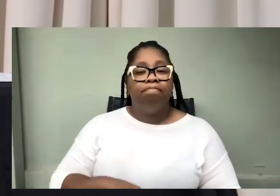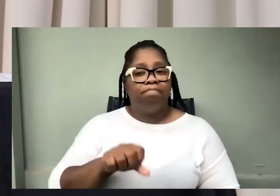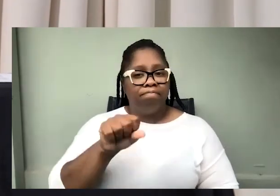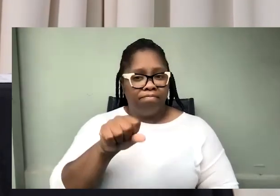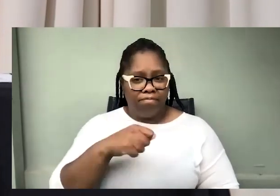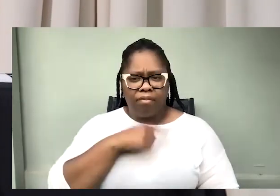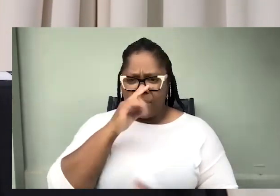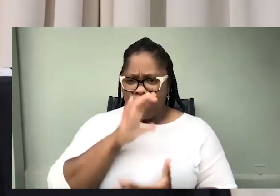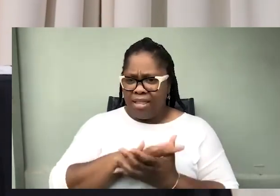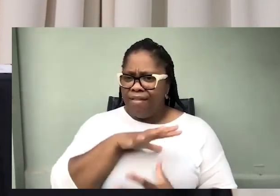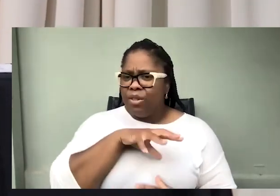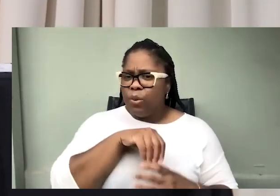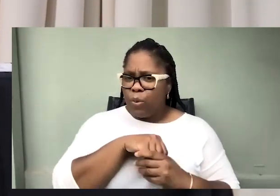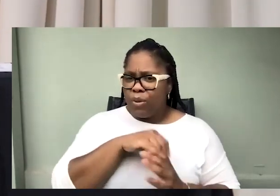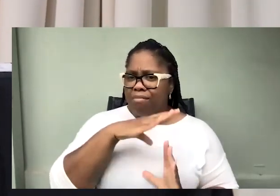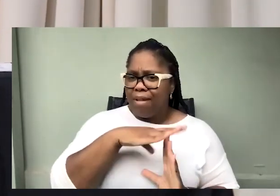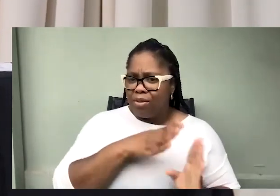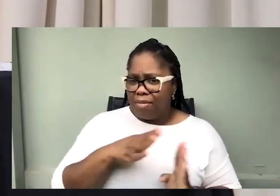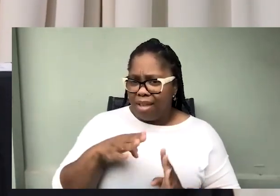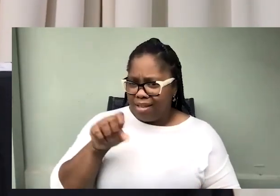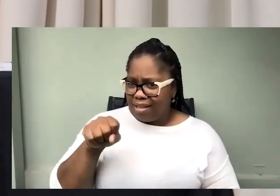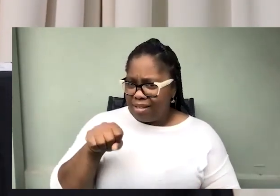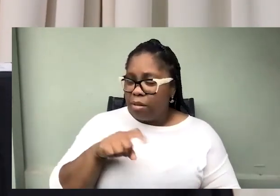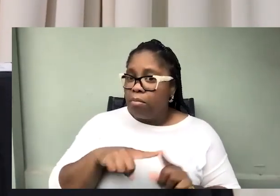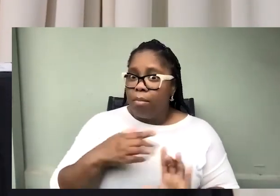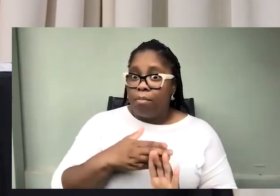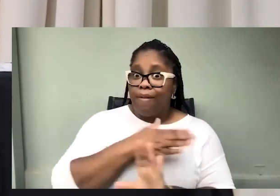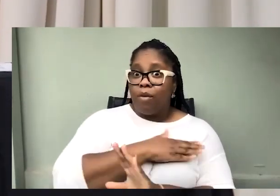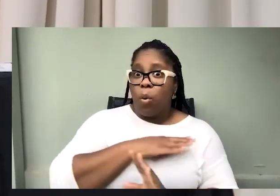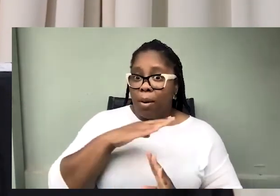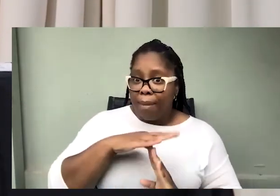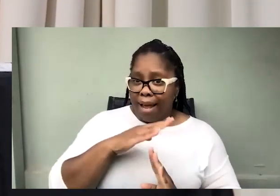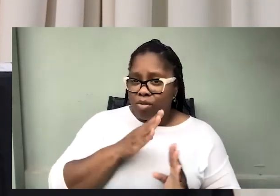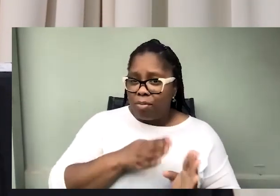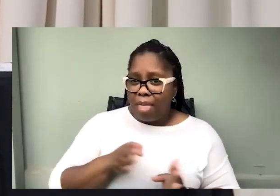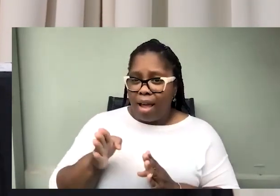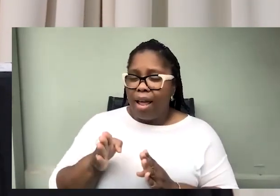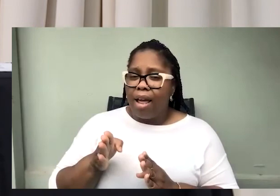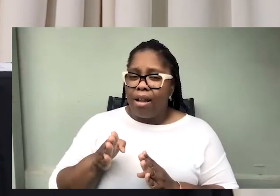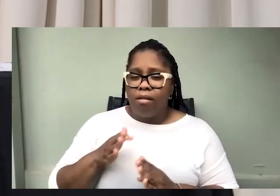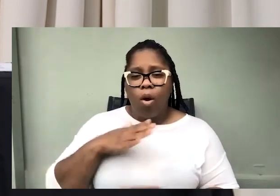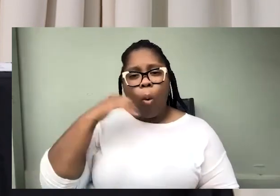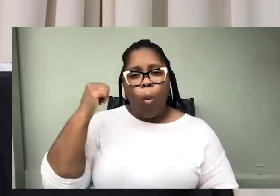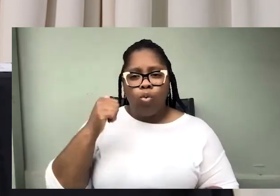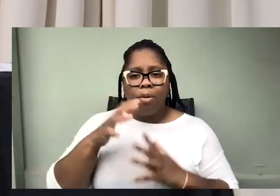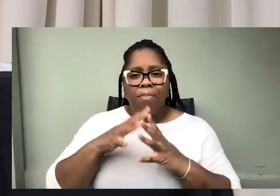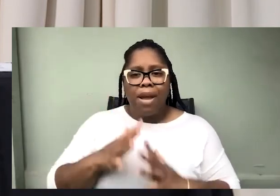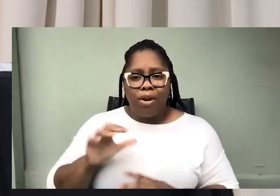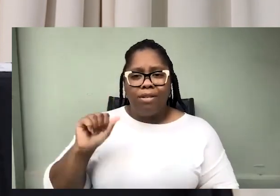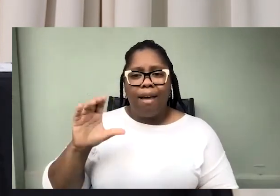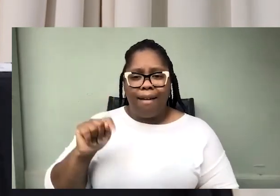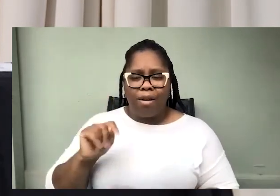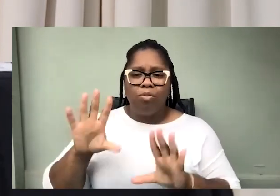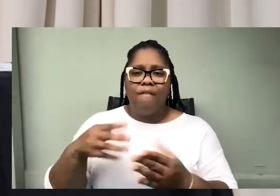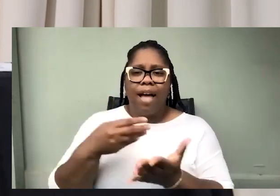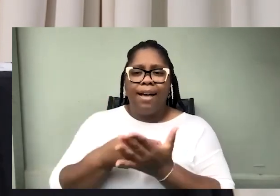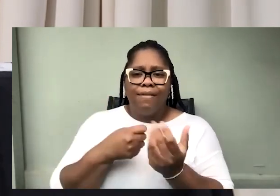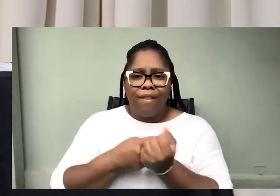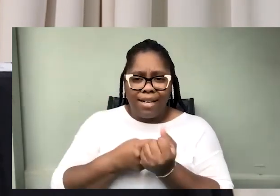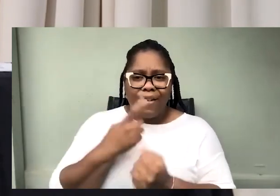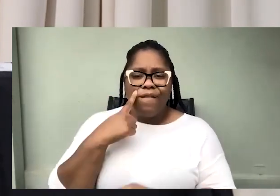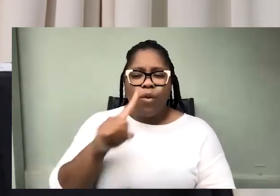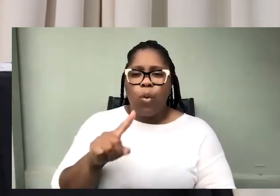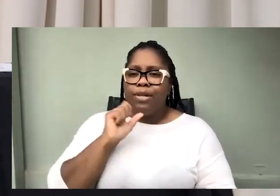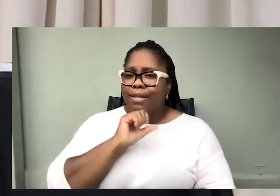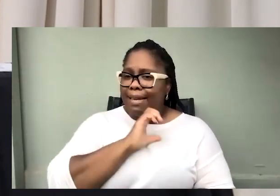believe it is addressed in the master plan, but long before the master plan, the Older Americans Act provides funding for